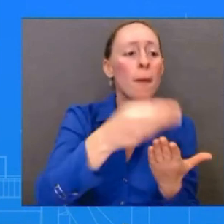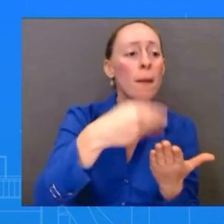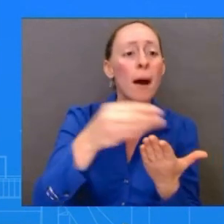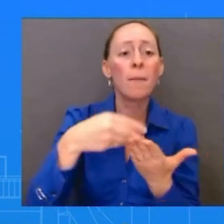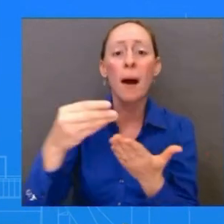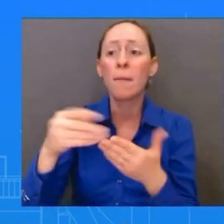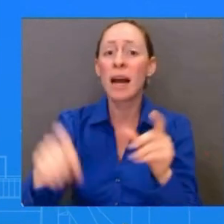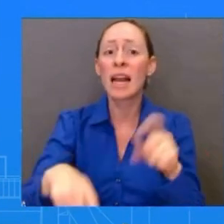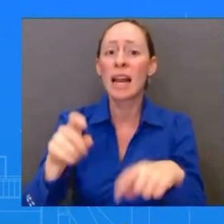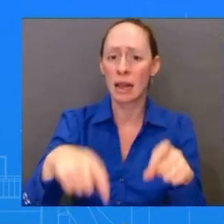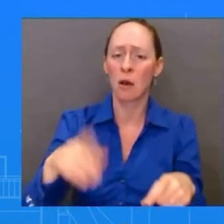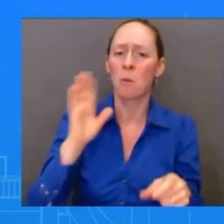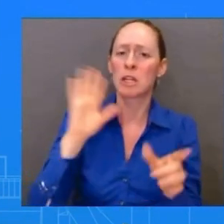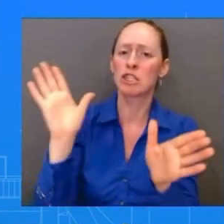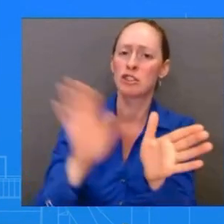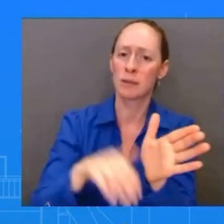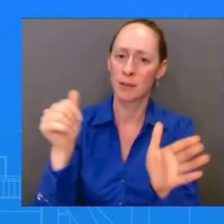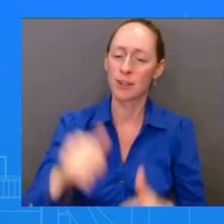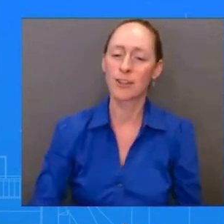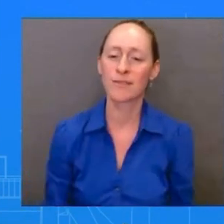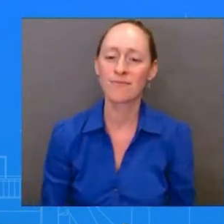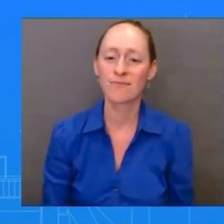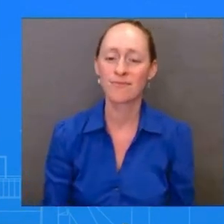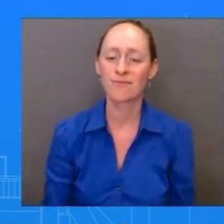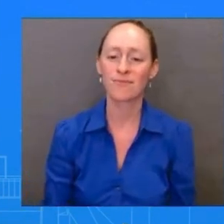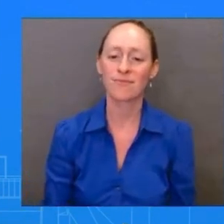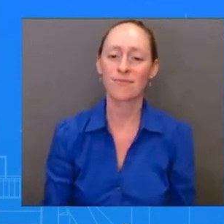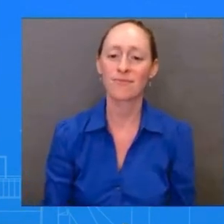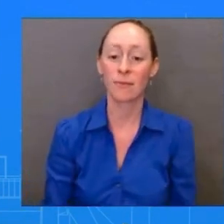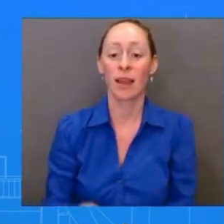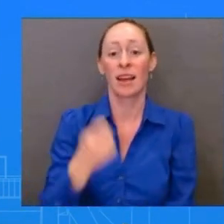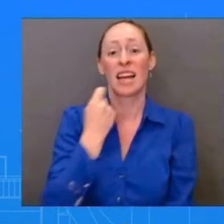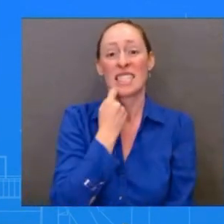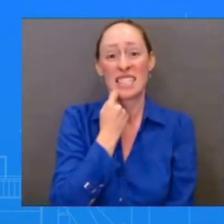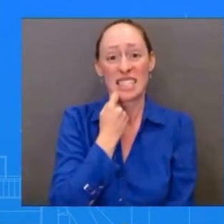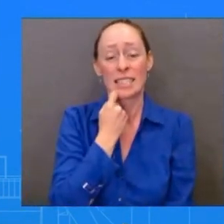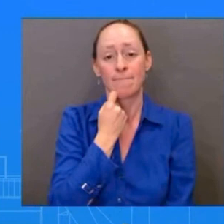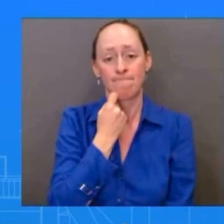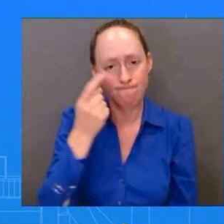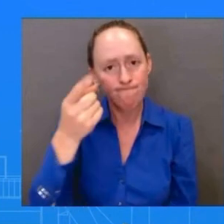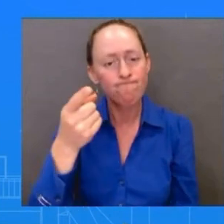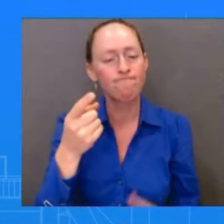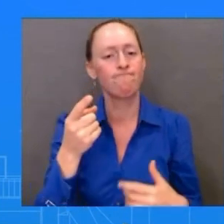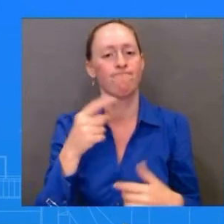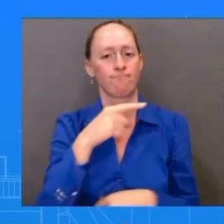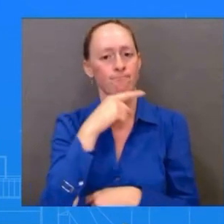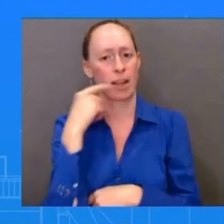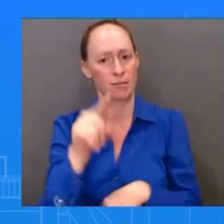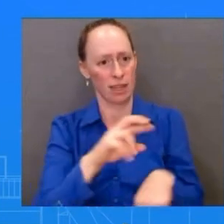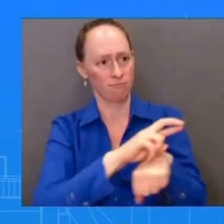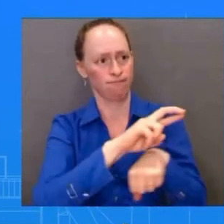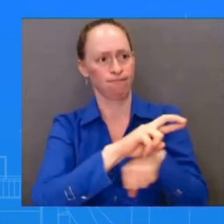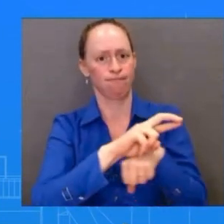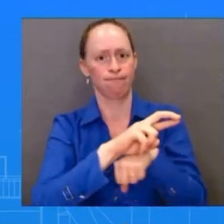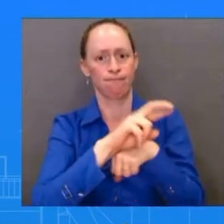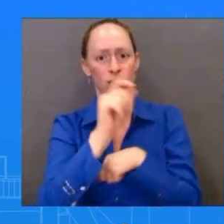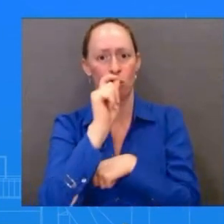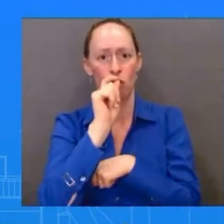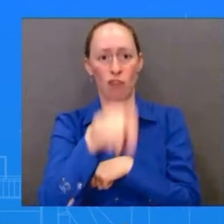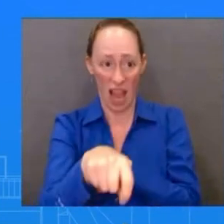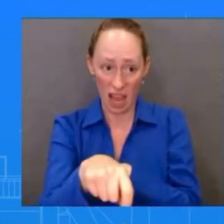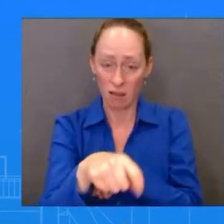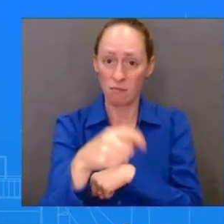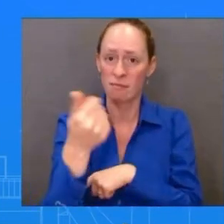16 people and wounding dozens more. These brutal Russian attacks underscore the importance of continuing to support the people